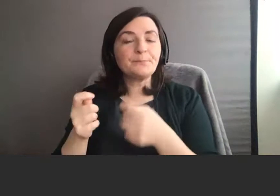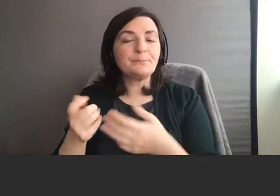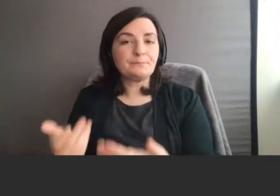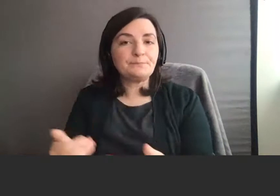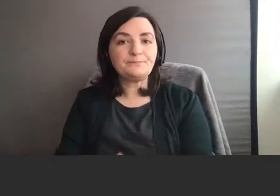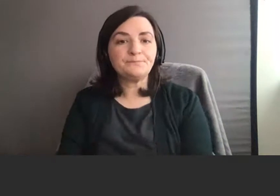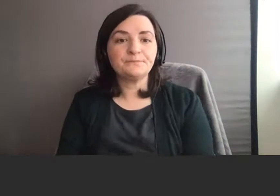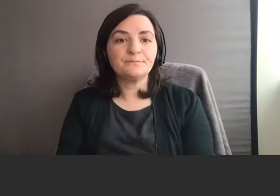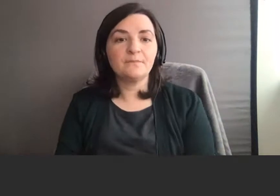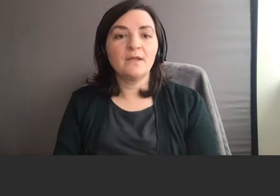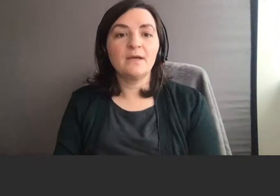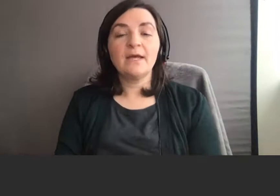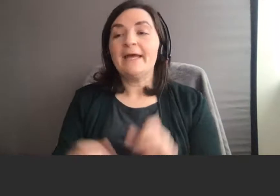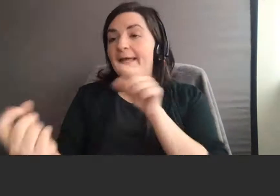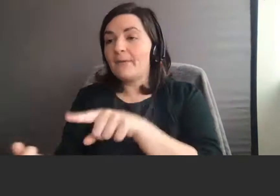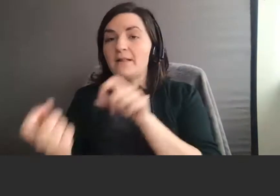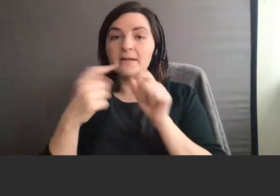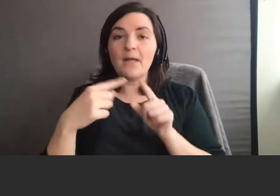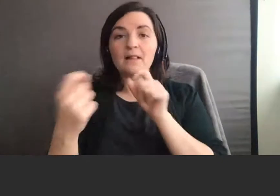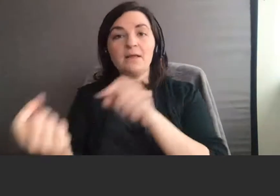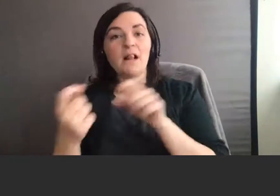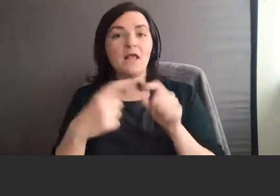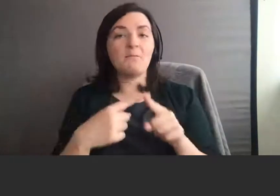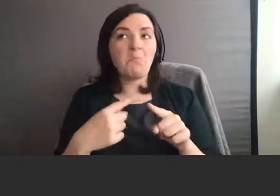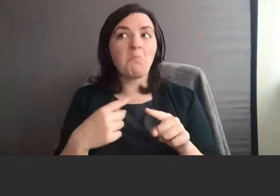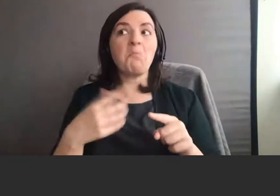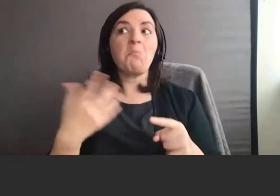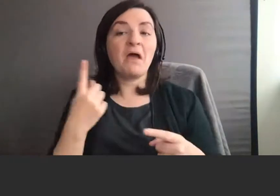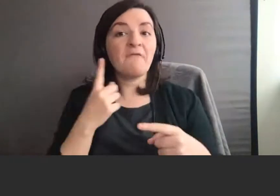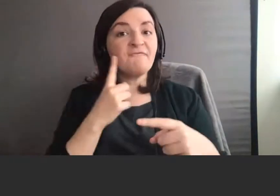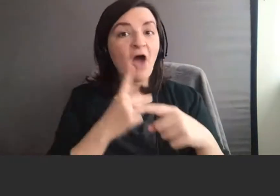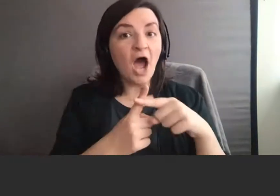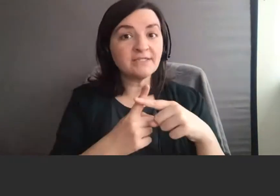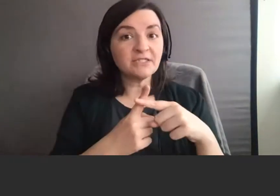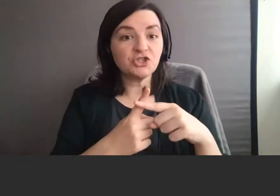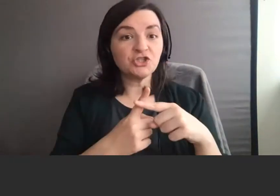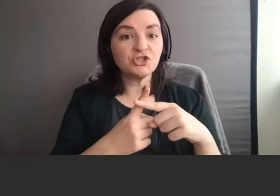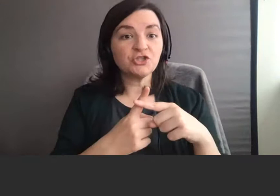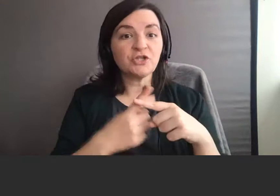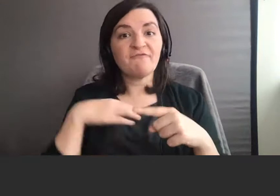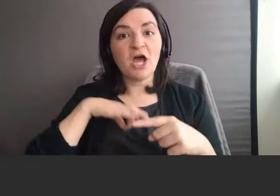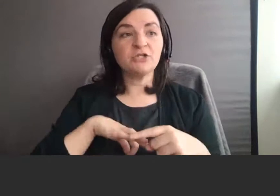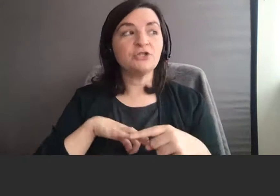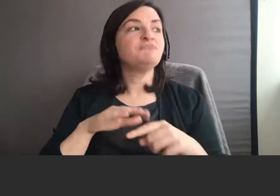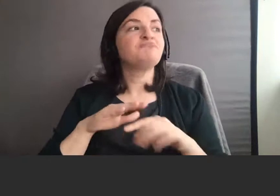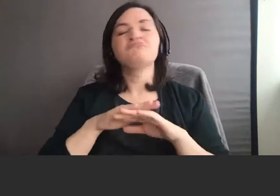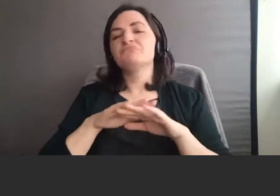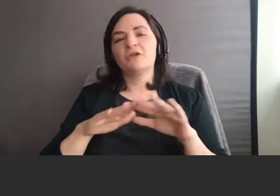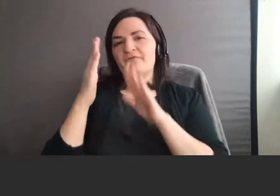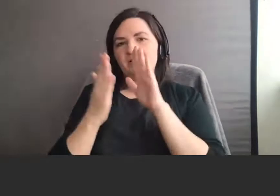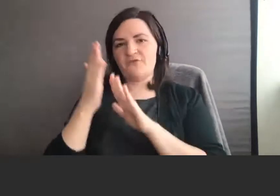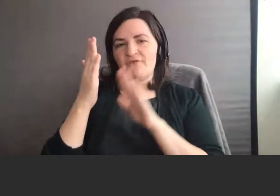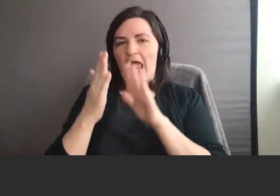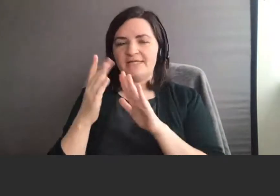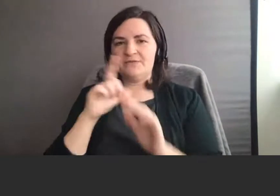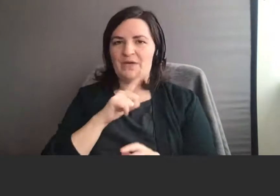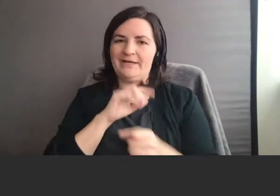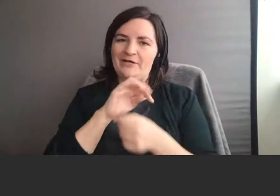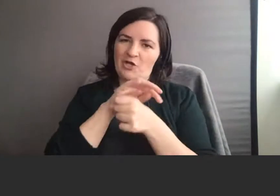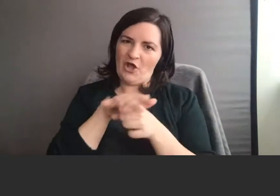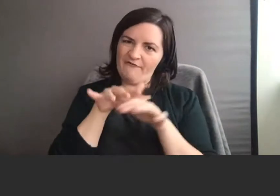The advantages of that would be partly that you don't have to have the face-to-face meetings, so you avoid the